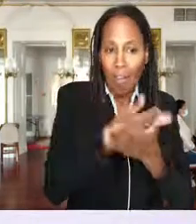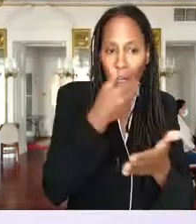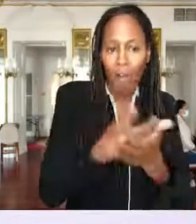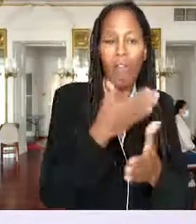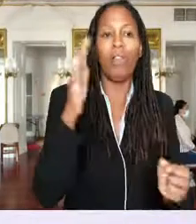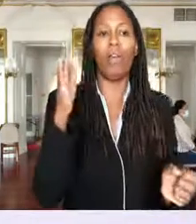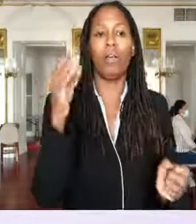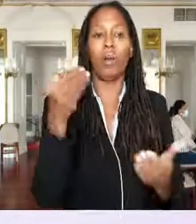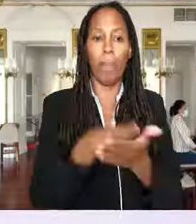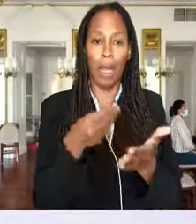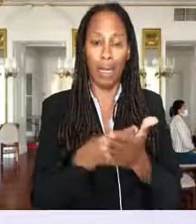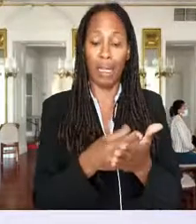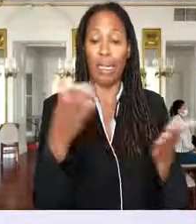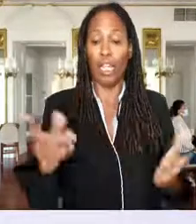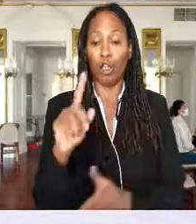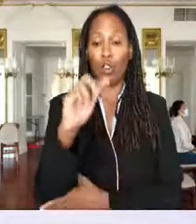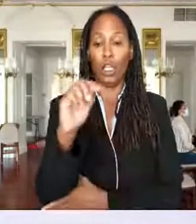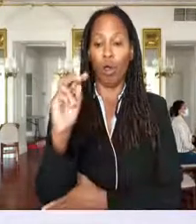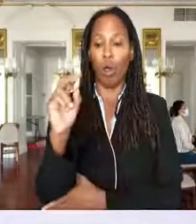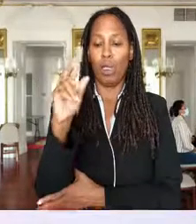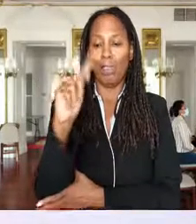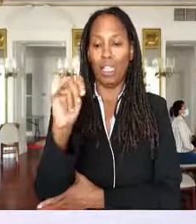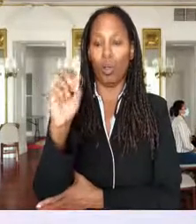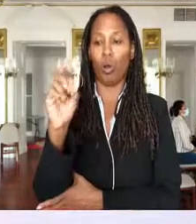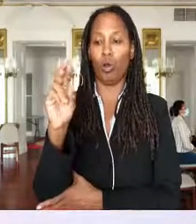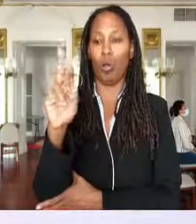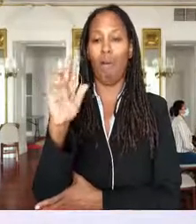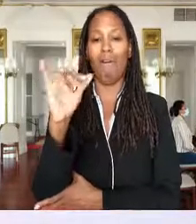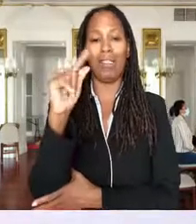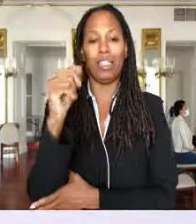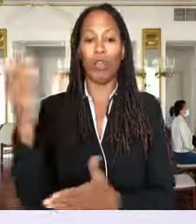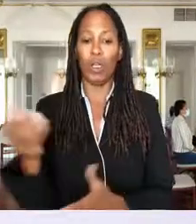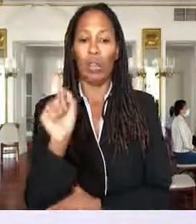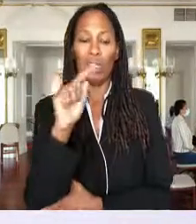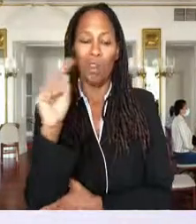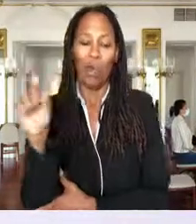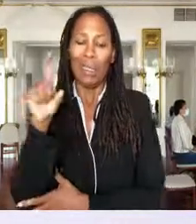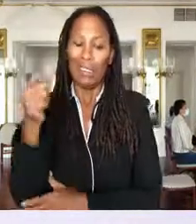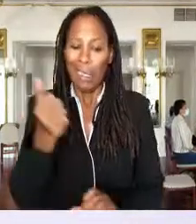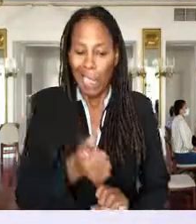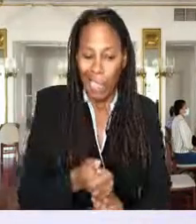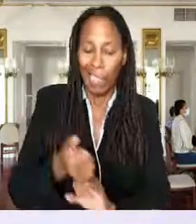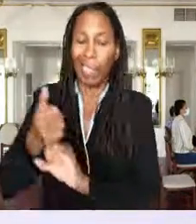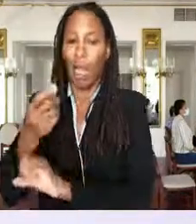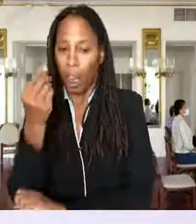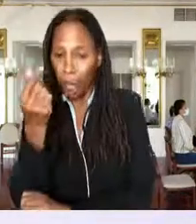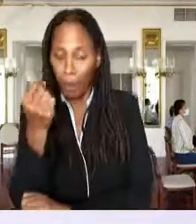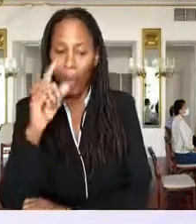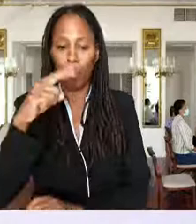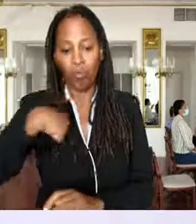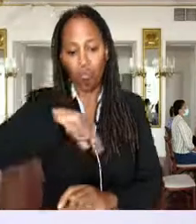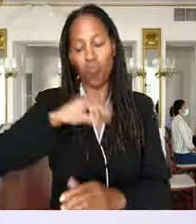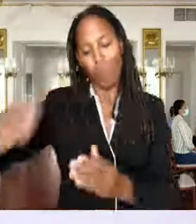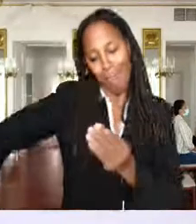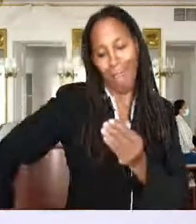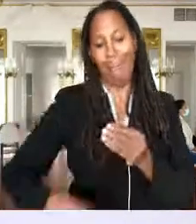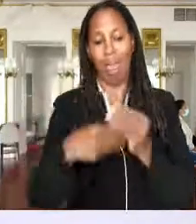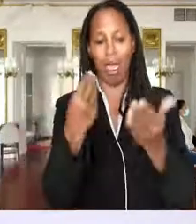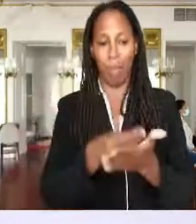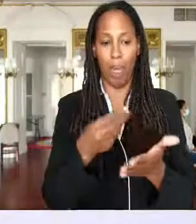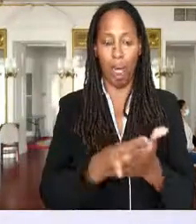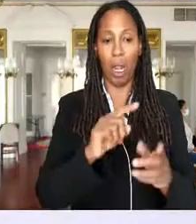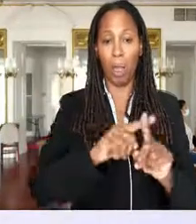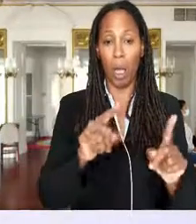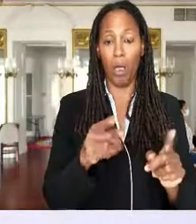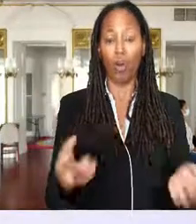St. Croix needs a little bolstering. We're gonna add some money and support around that as well too, and make sure that even though we're closing